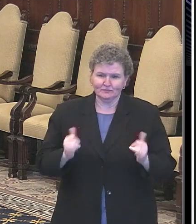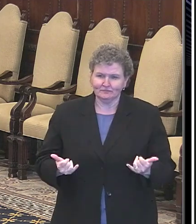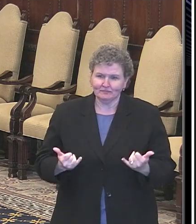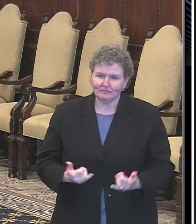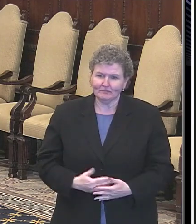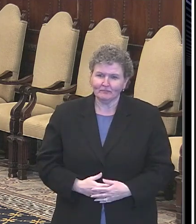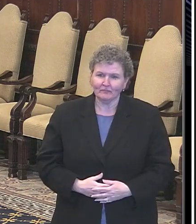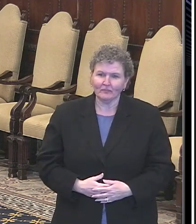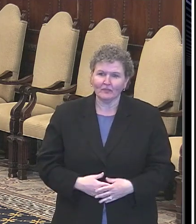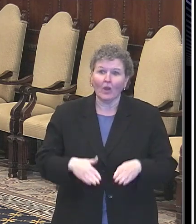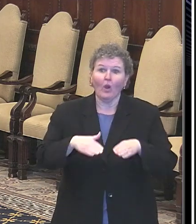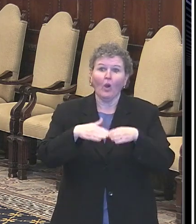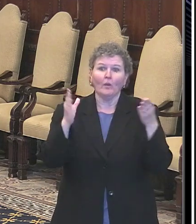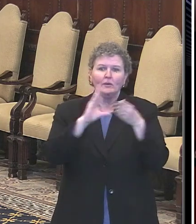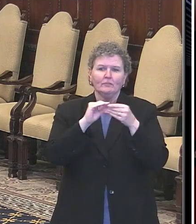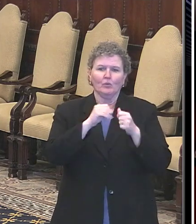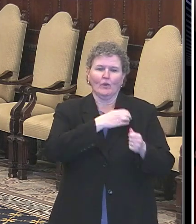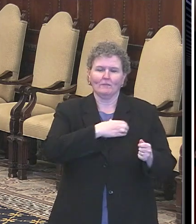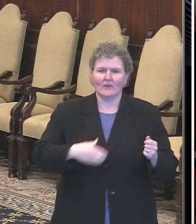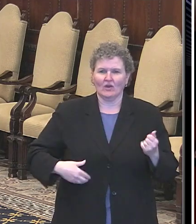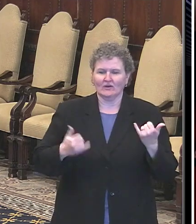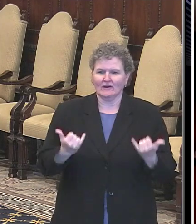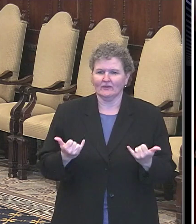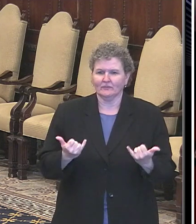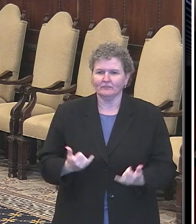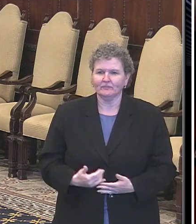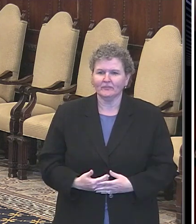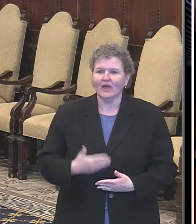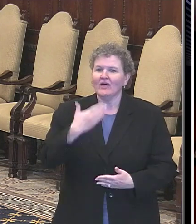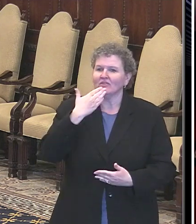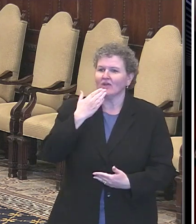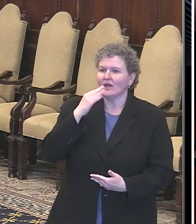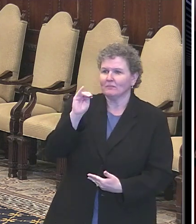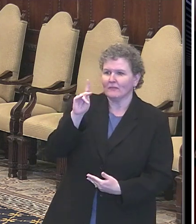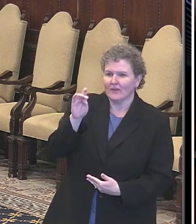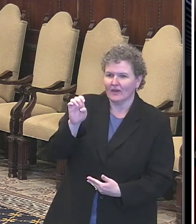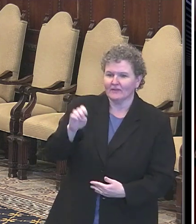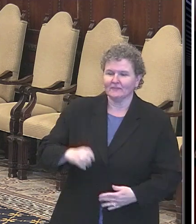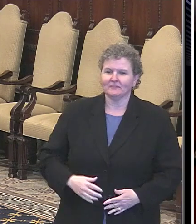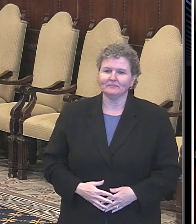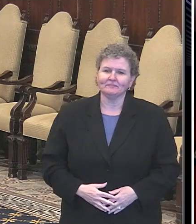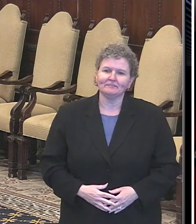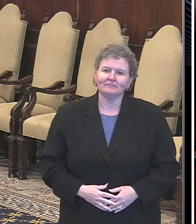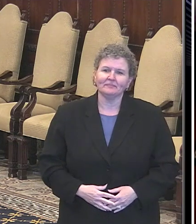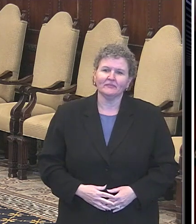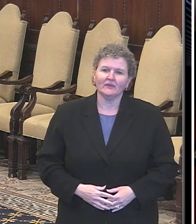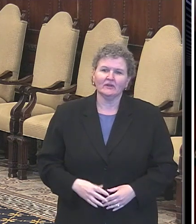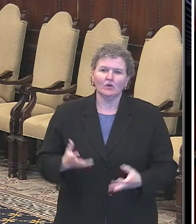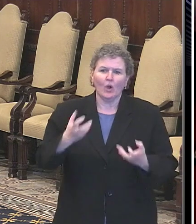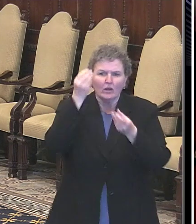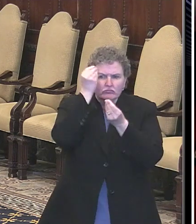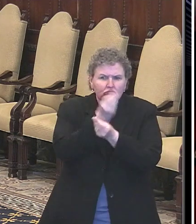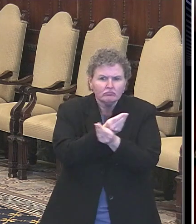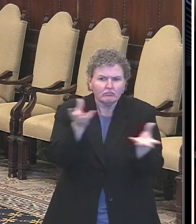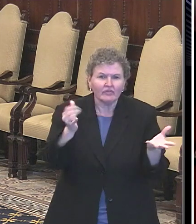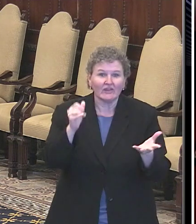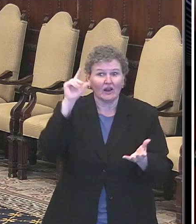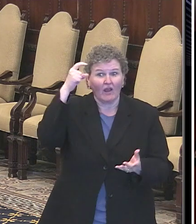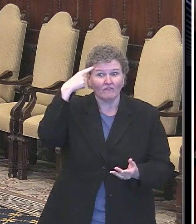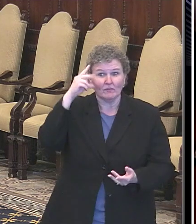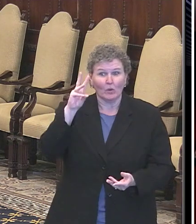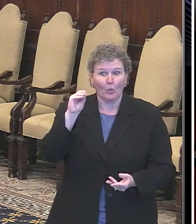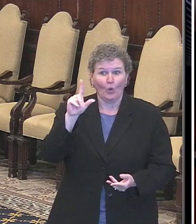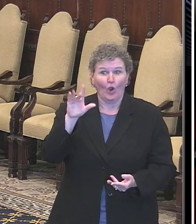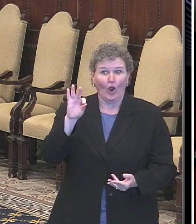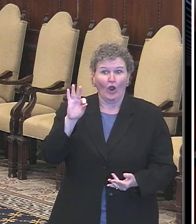Jim Kenney. Thanks, Mike, and good afternoon, everyone. As many of you know, Governor Wolf has said that effective Friday, construction business